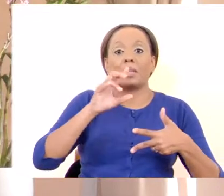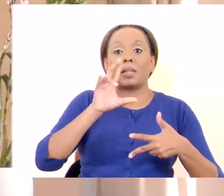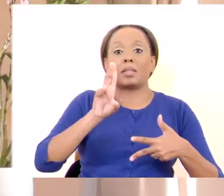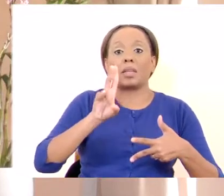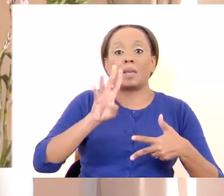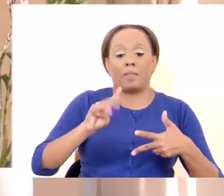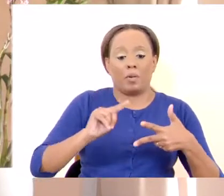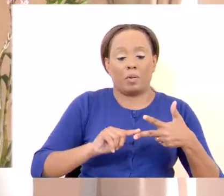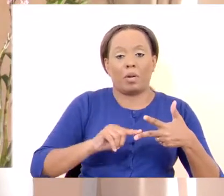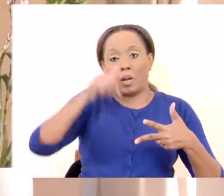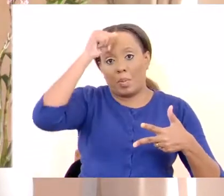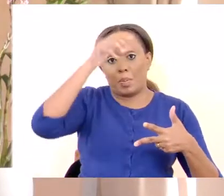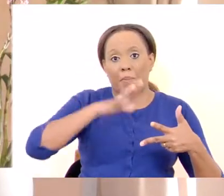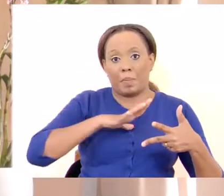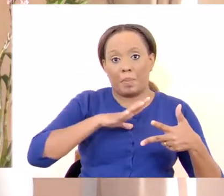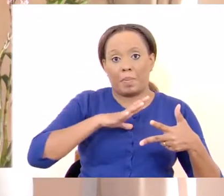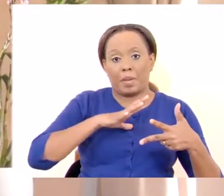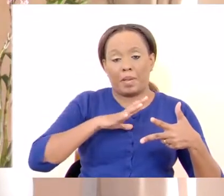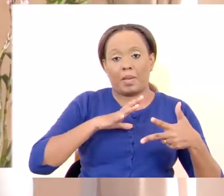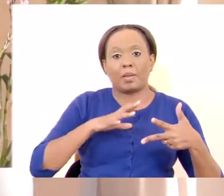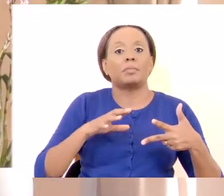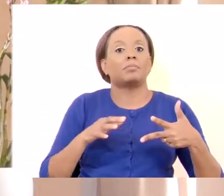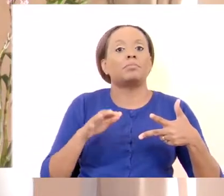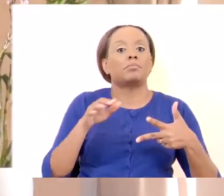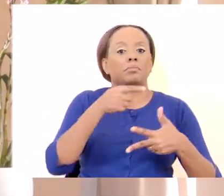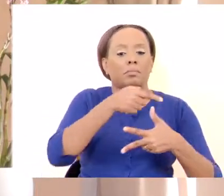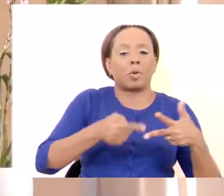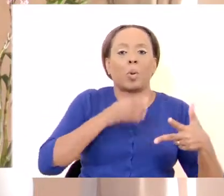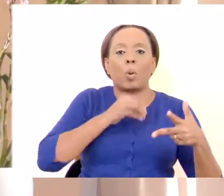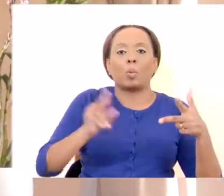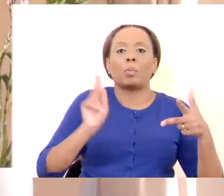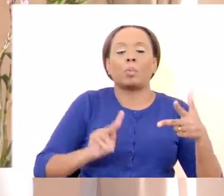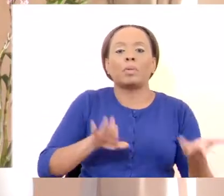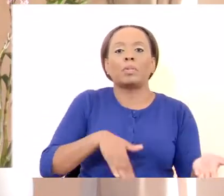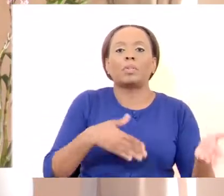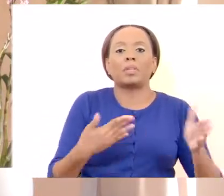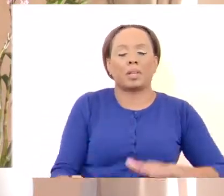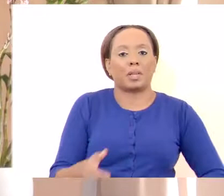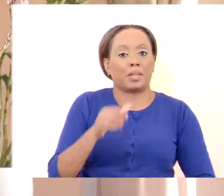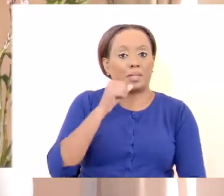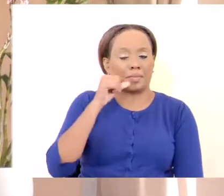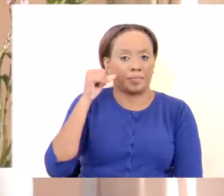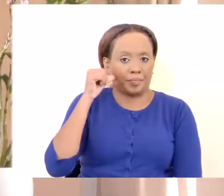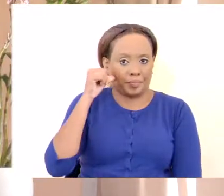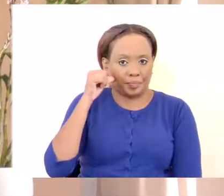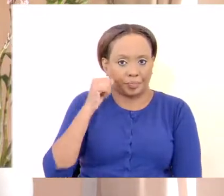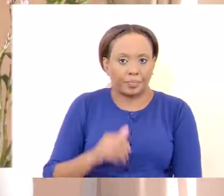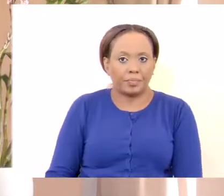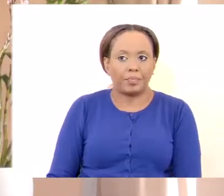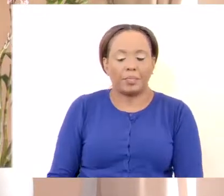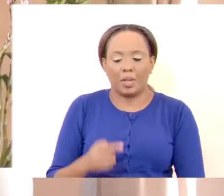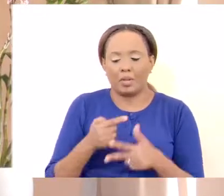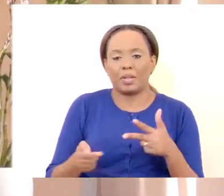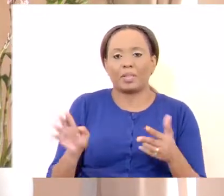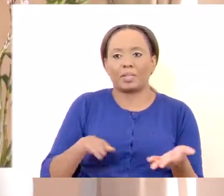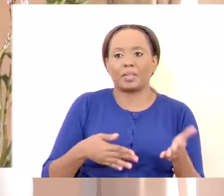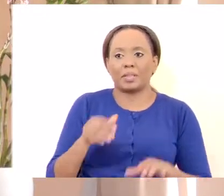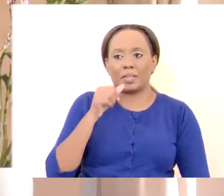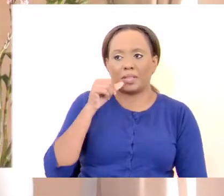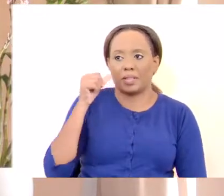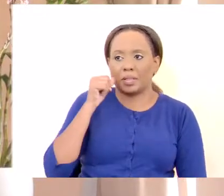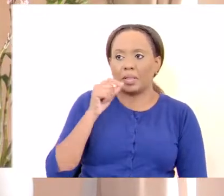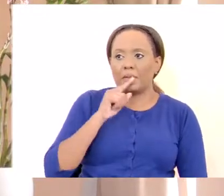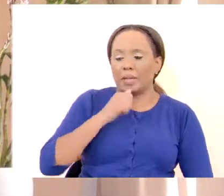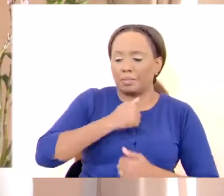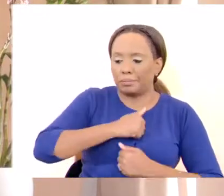years old, died from COVID-19 yesterday. We extend sincere condolences to their grieving